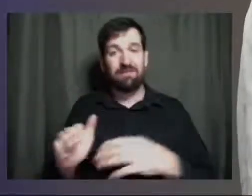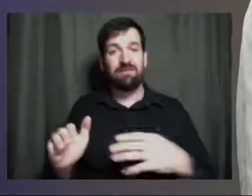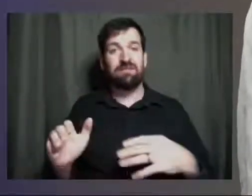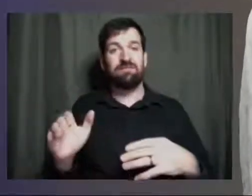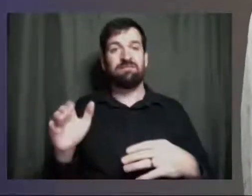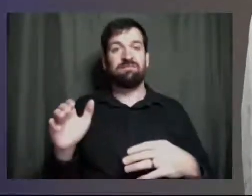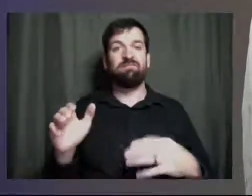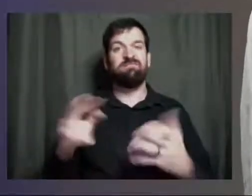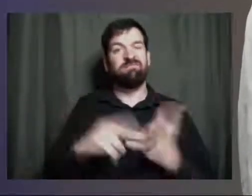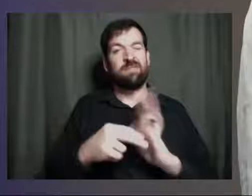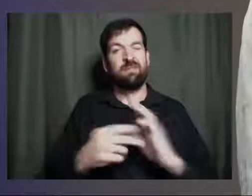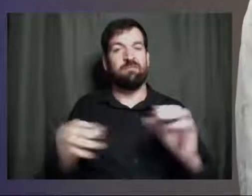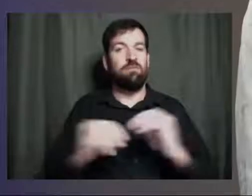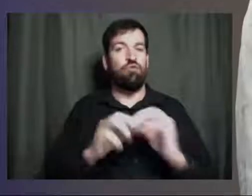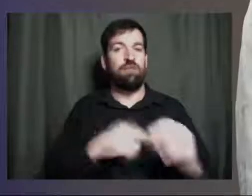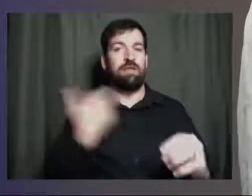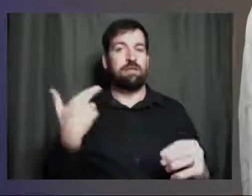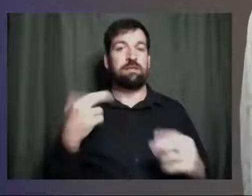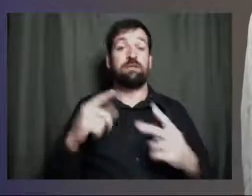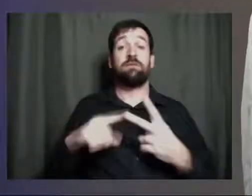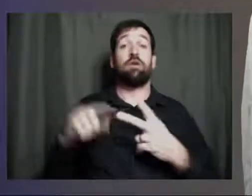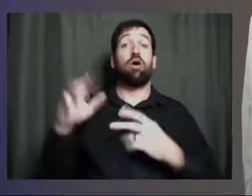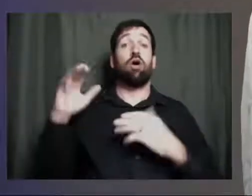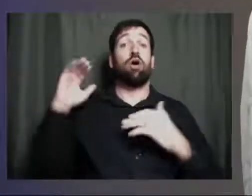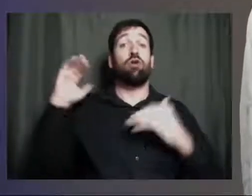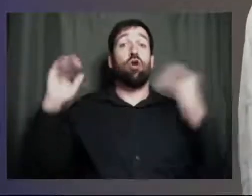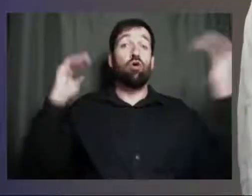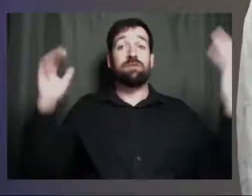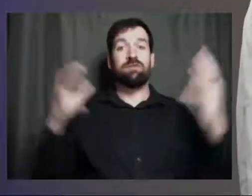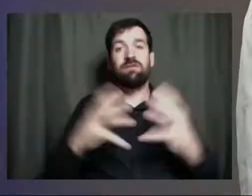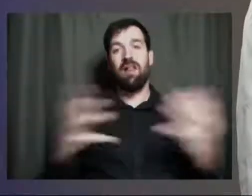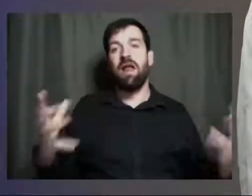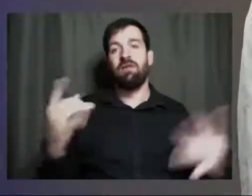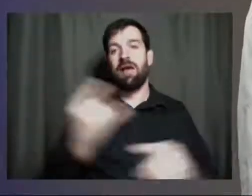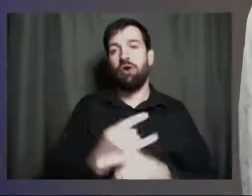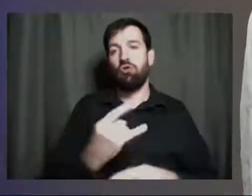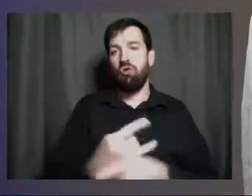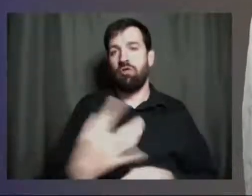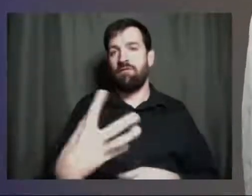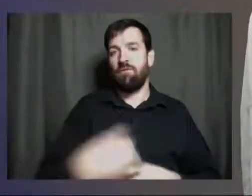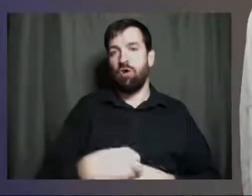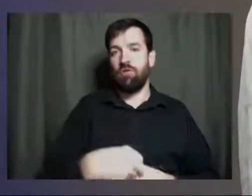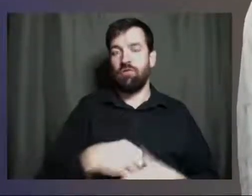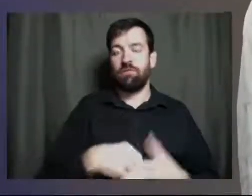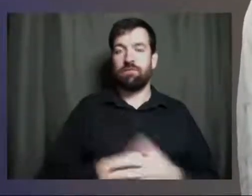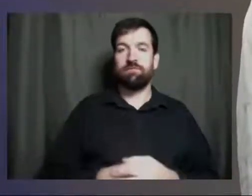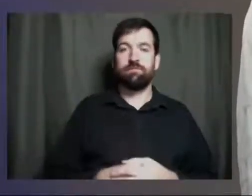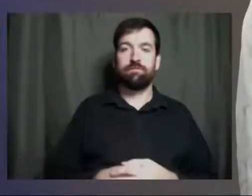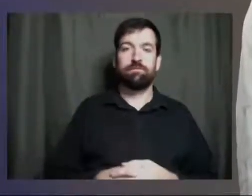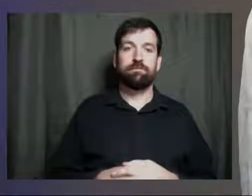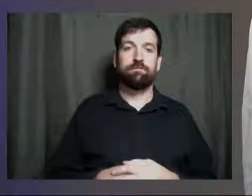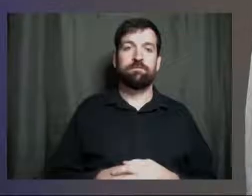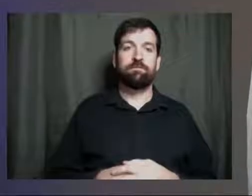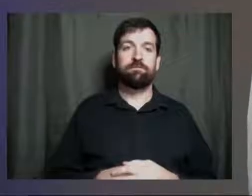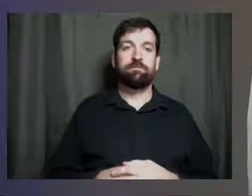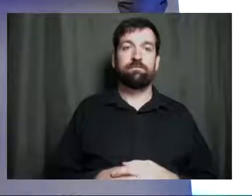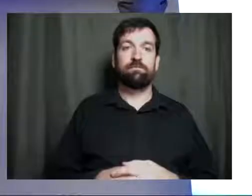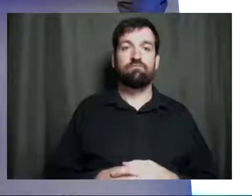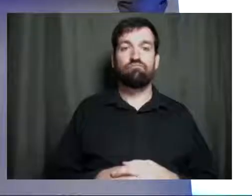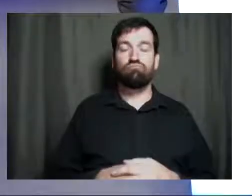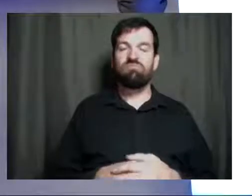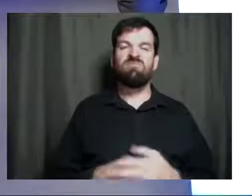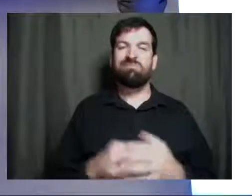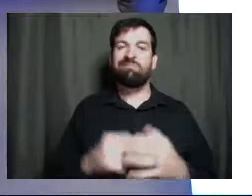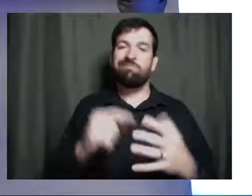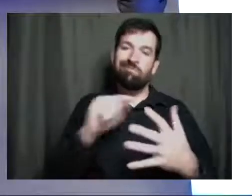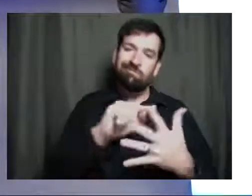problems. In the adult world, you have a lot of alcohol involved, so that's always a risk as well. So I think it's a combination of those